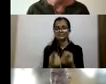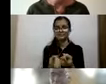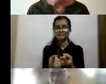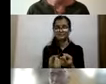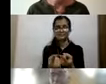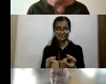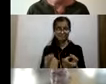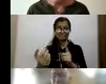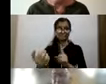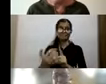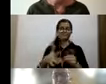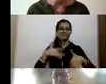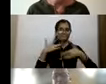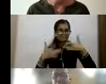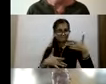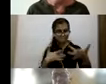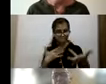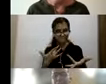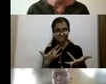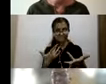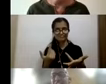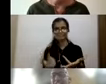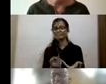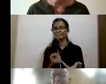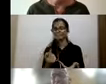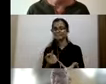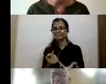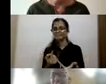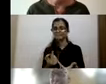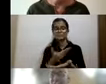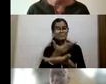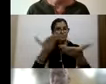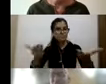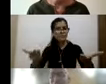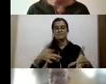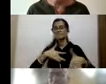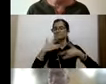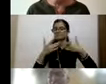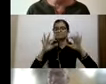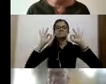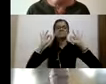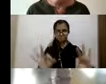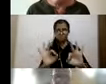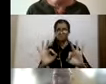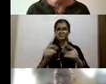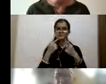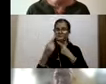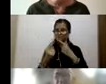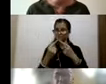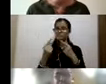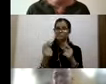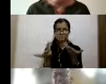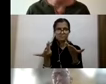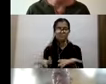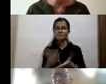exaggeration, I say, that we all heard a TEDx talk just now. Yeah. So